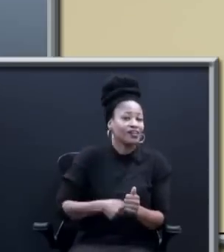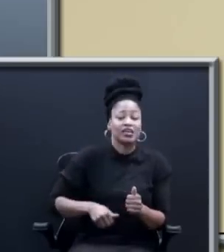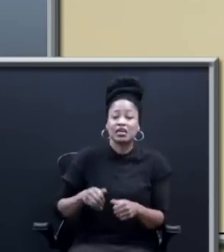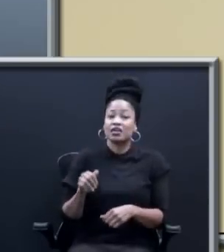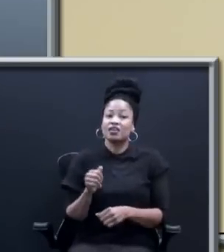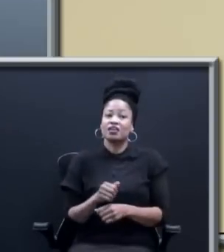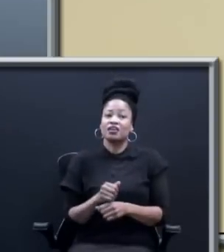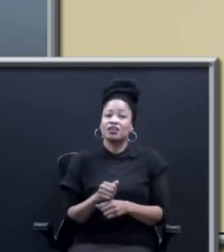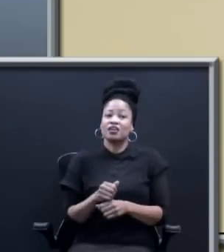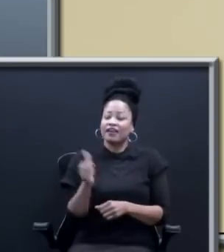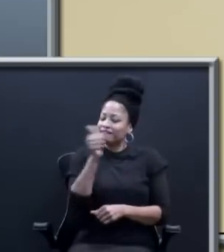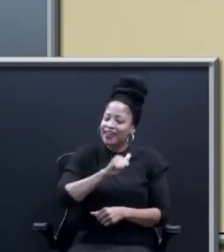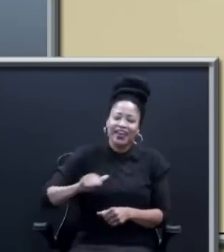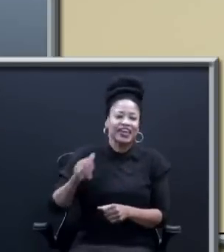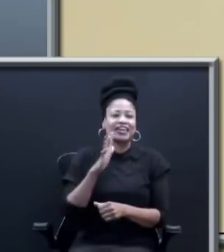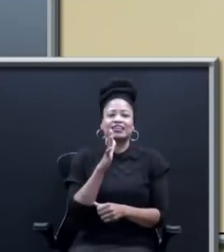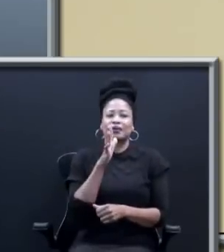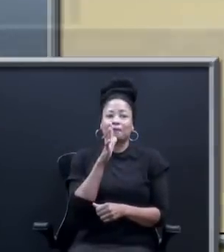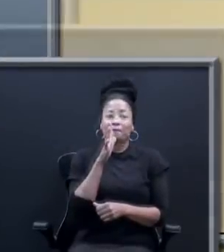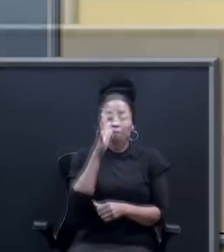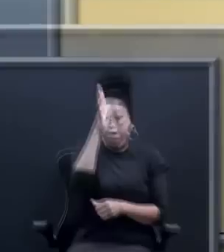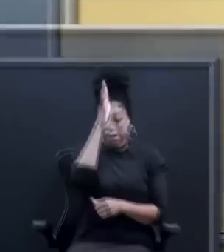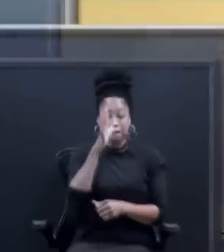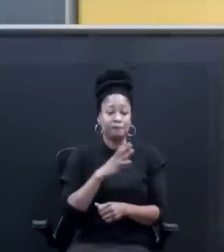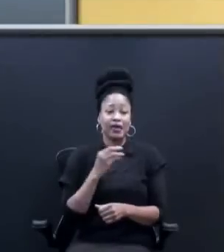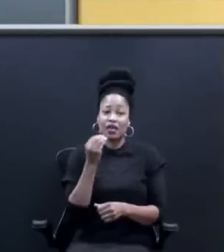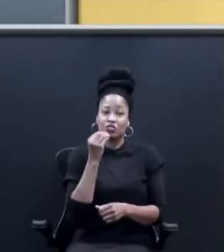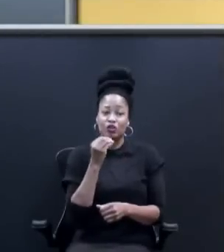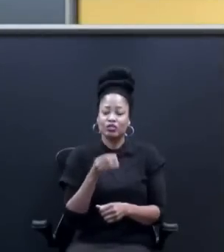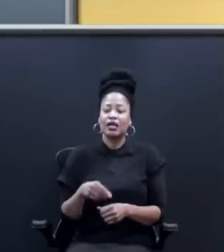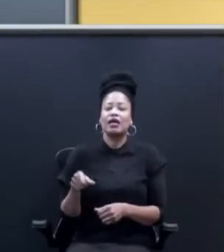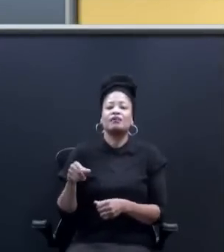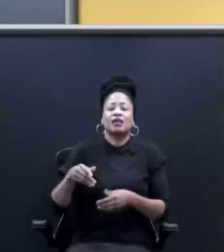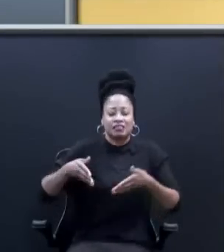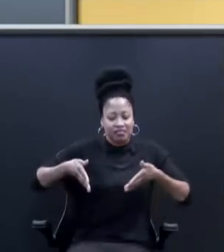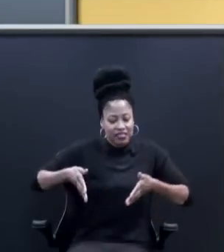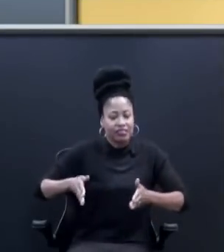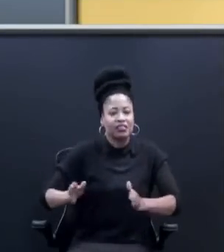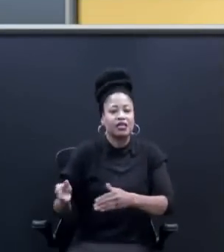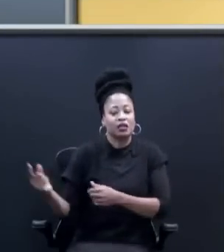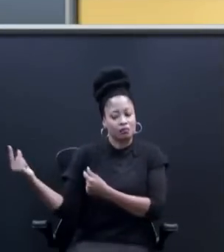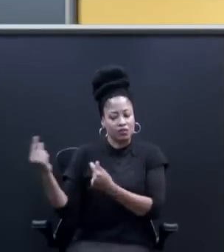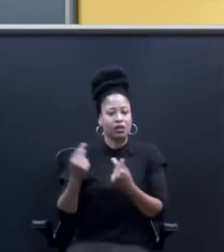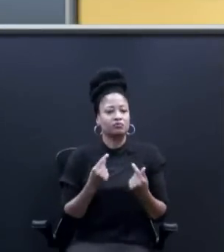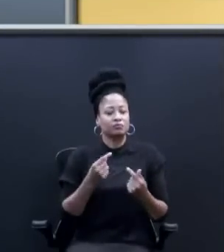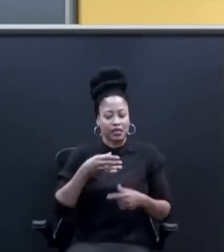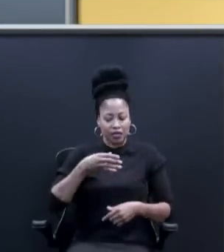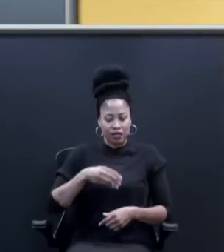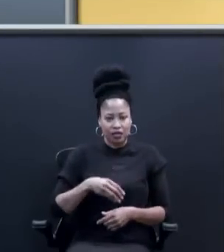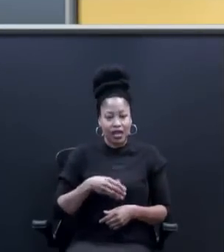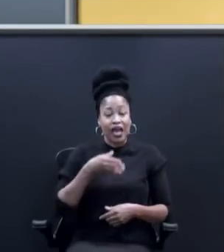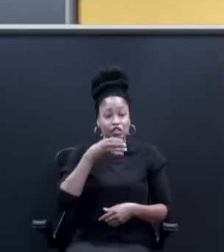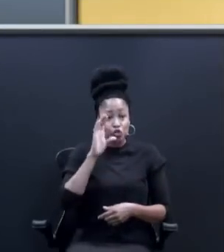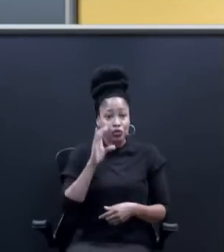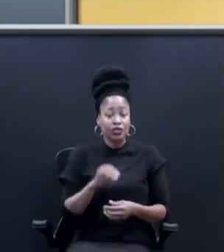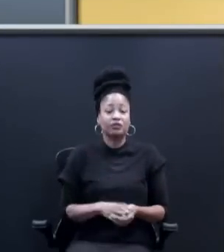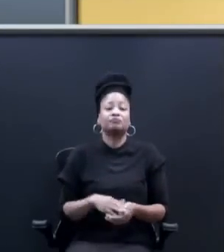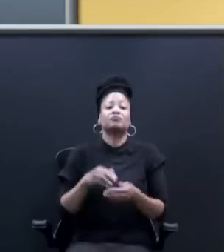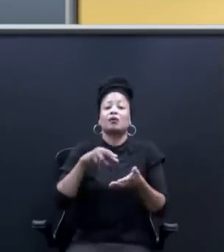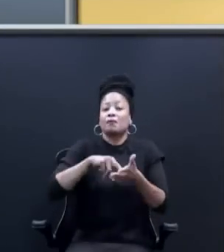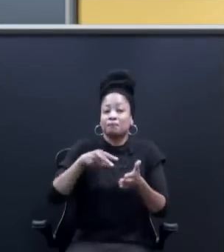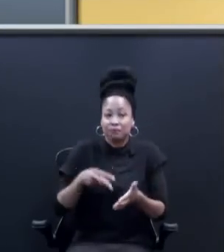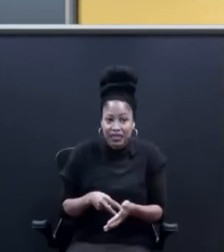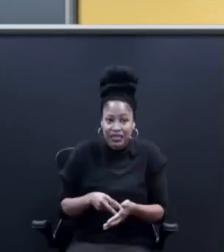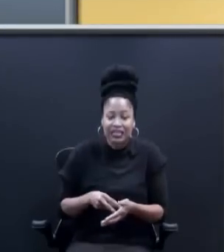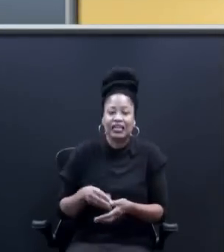and drink. Now, that's the last day. It's over with now. 7 day is gone. Let's go quickly to 1